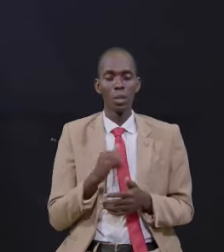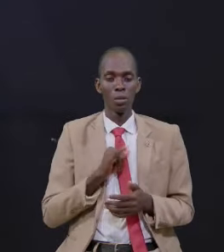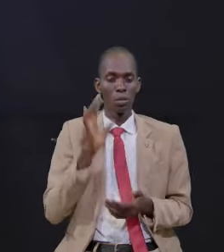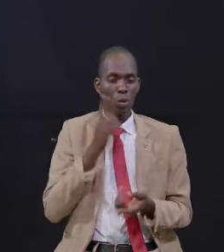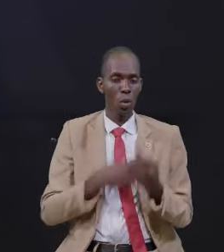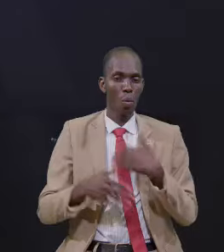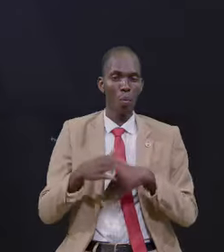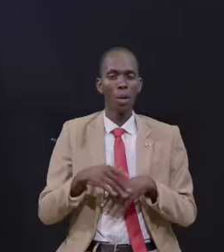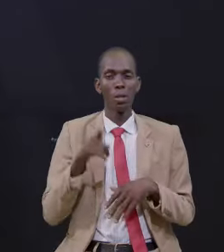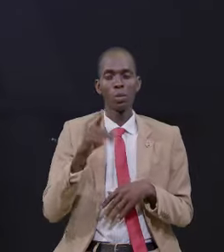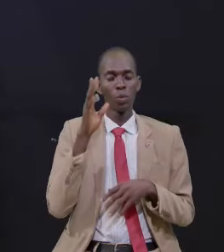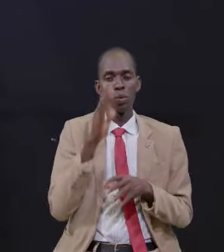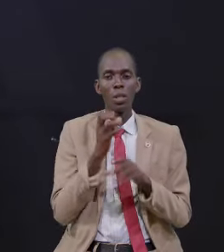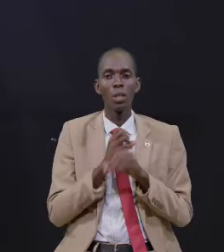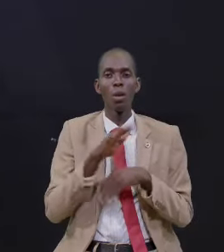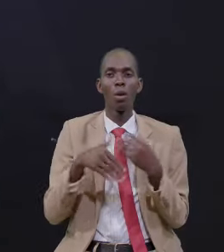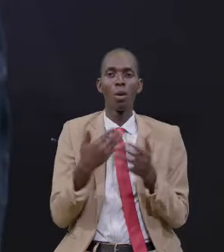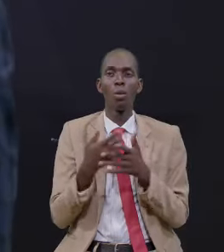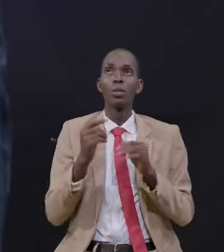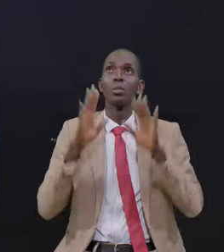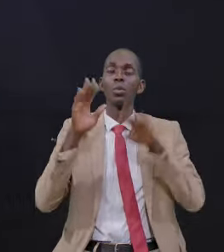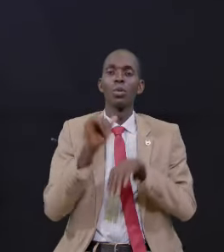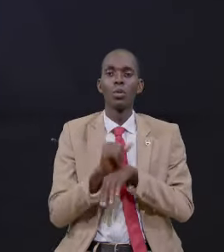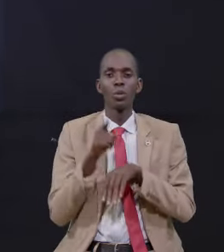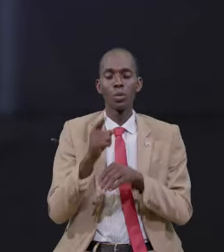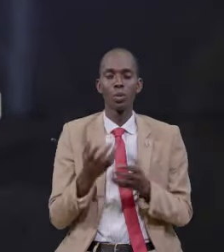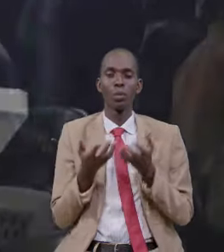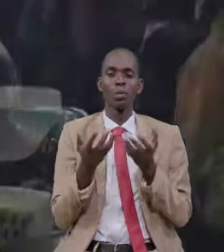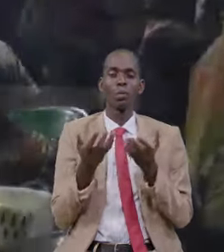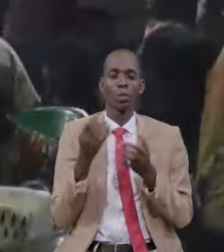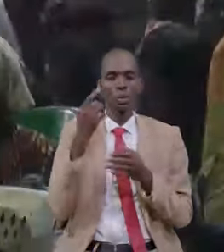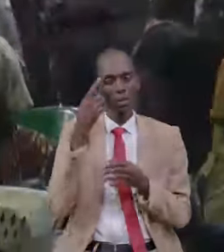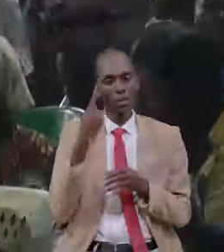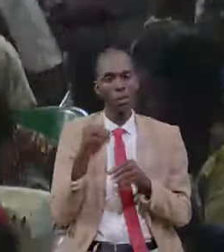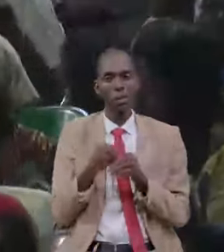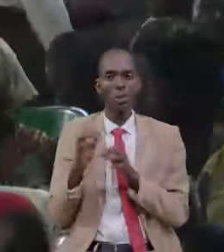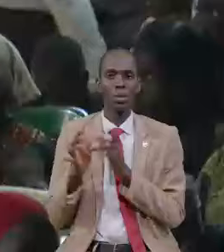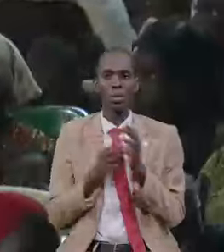the miracle you desire in Jesus' name.